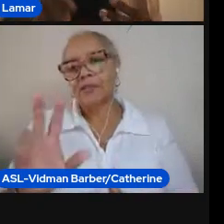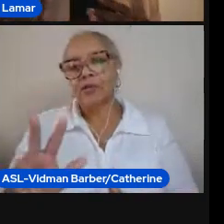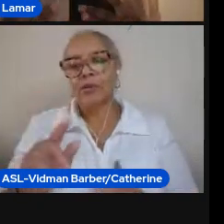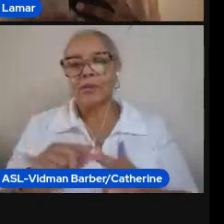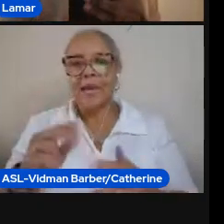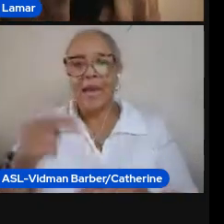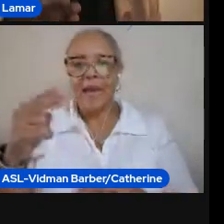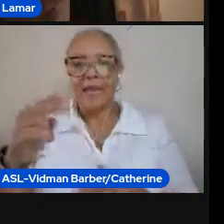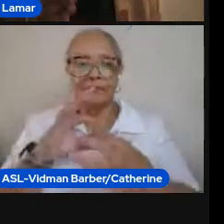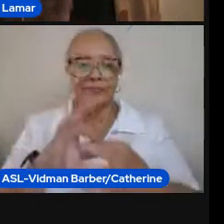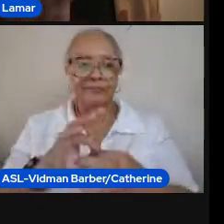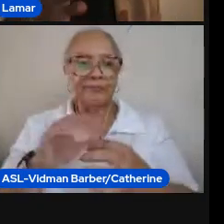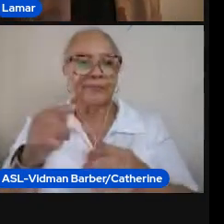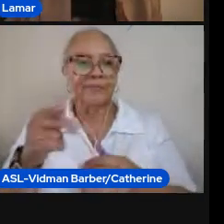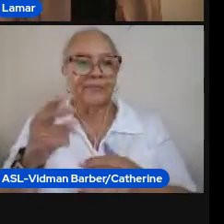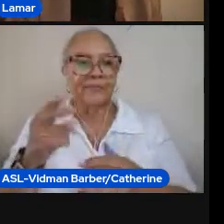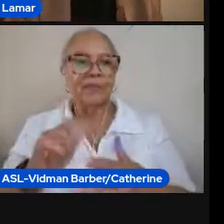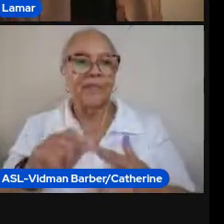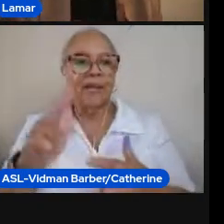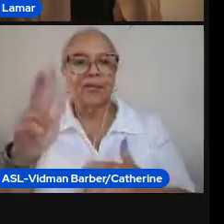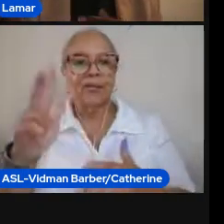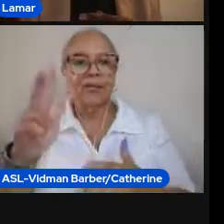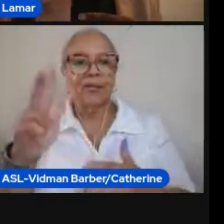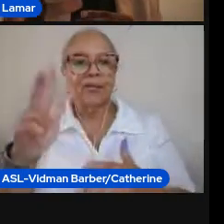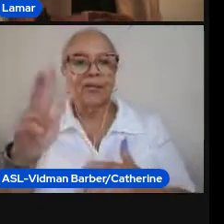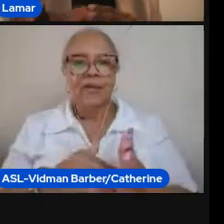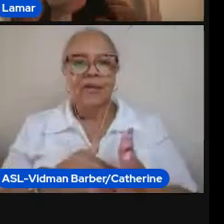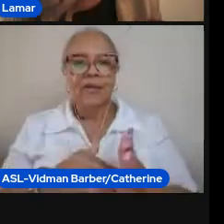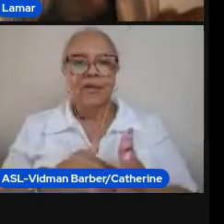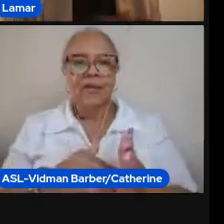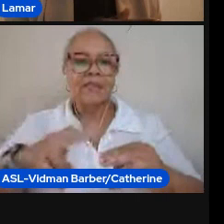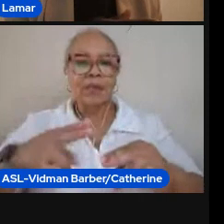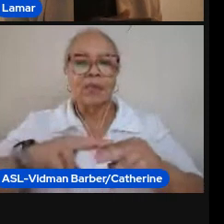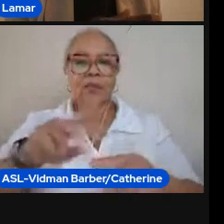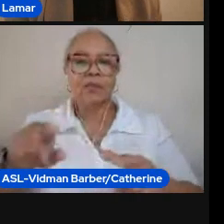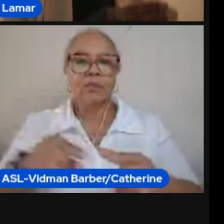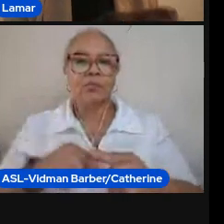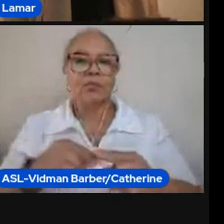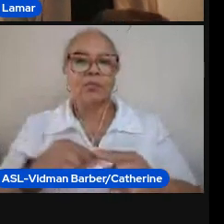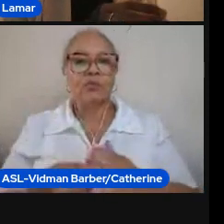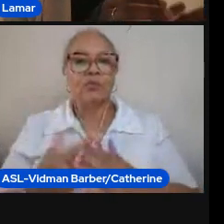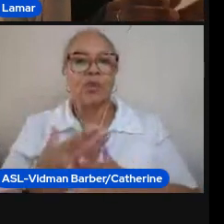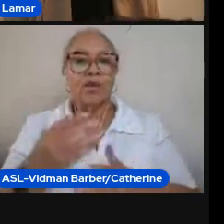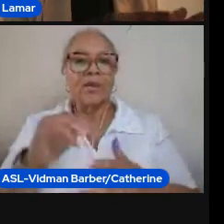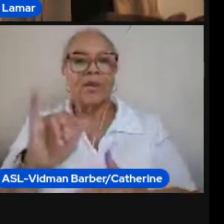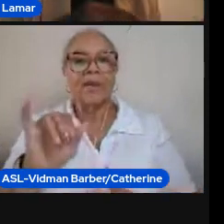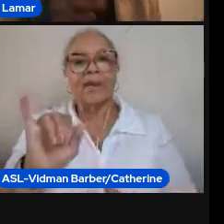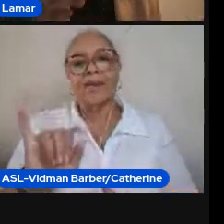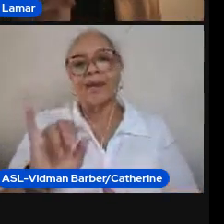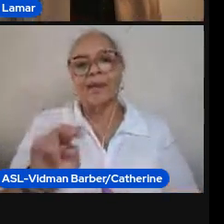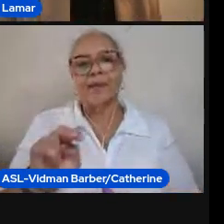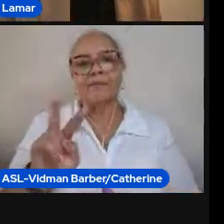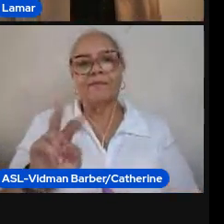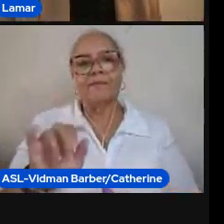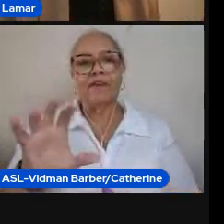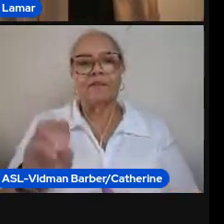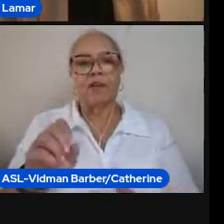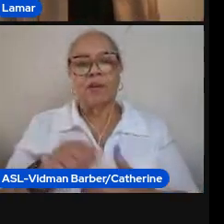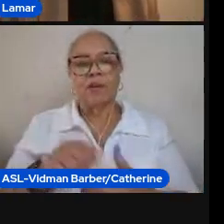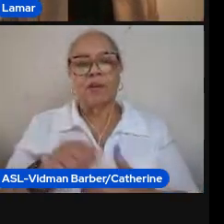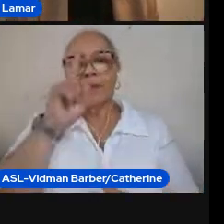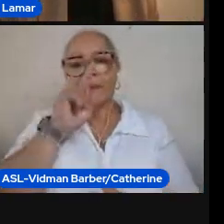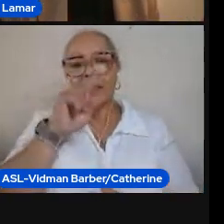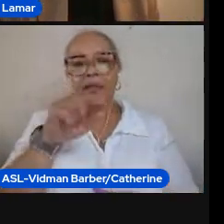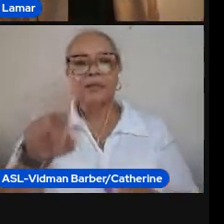it was roughly like a 3,000-fold increase when grown in vivo, like in the mice, versus when grown in